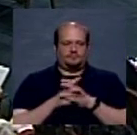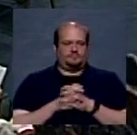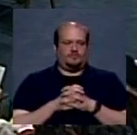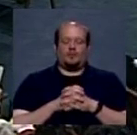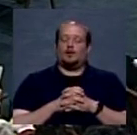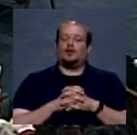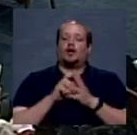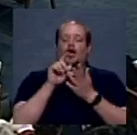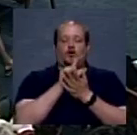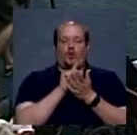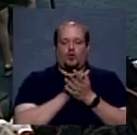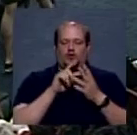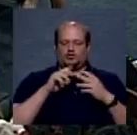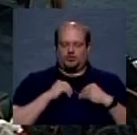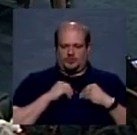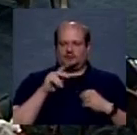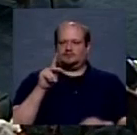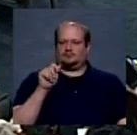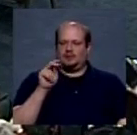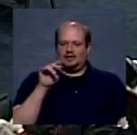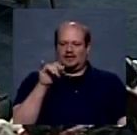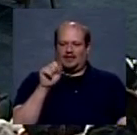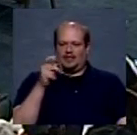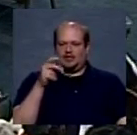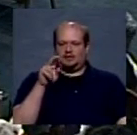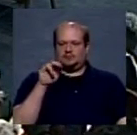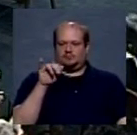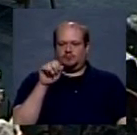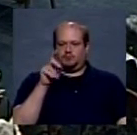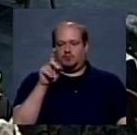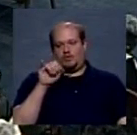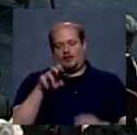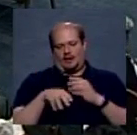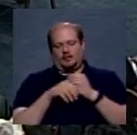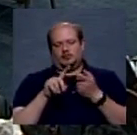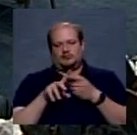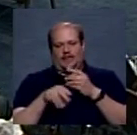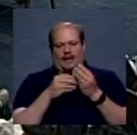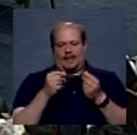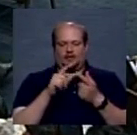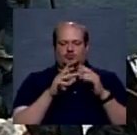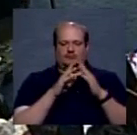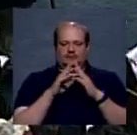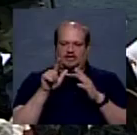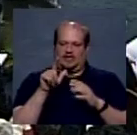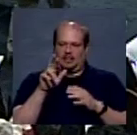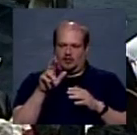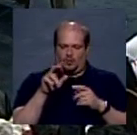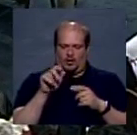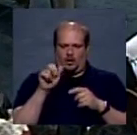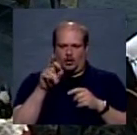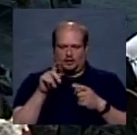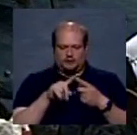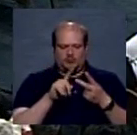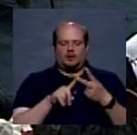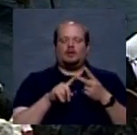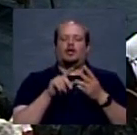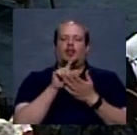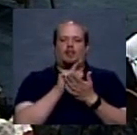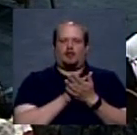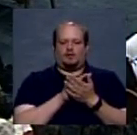An ordinance to accept the Canis Pride annexation to add certain lands to the city of Little Rock, Arkansas, and for the purposes, an ordinance to approve a